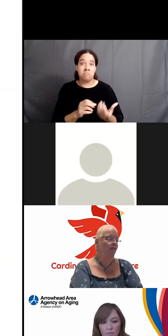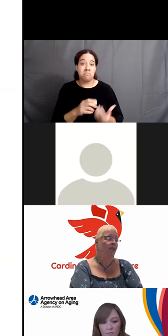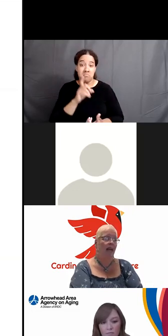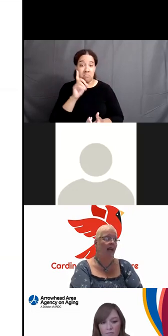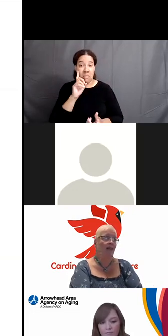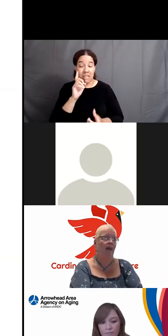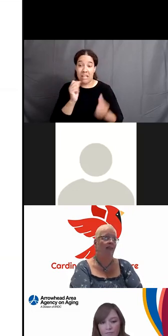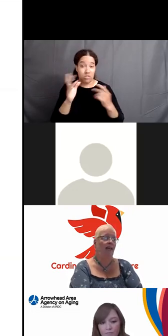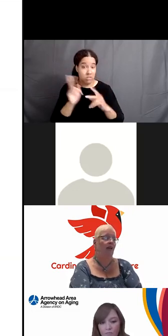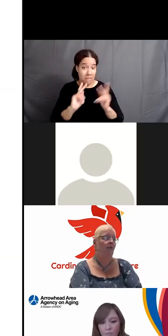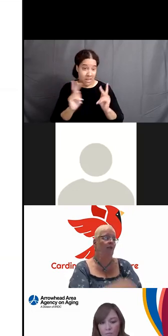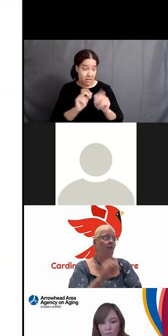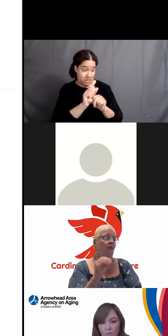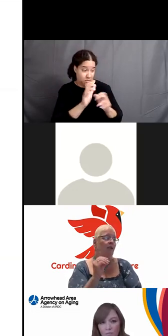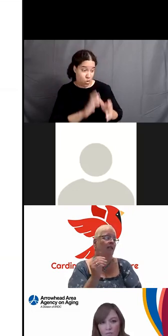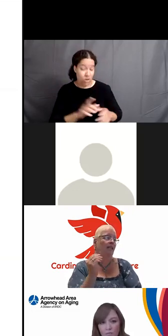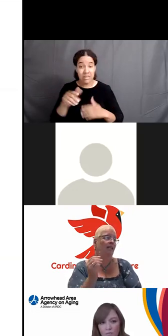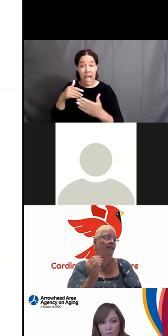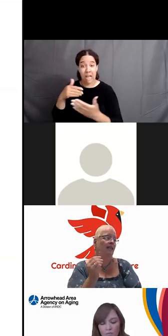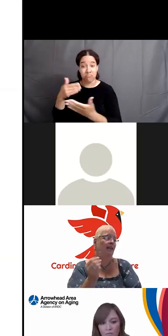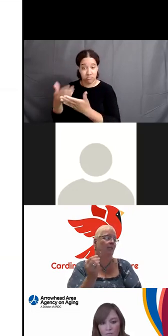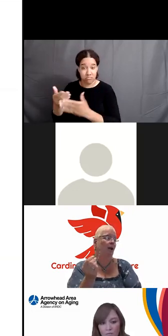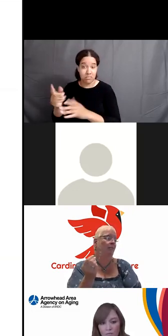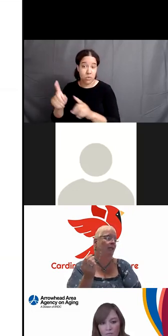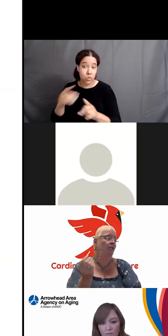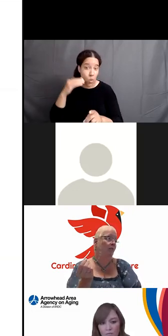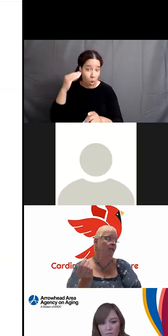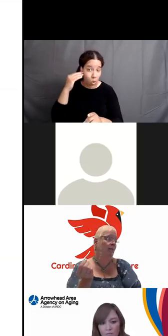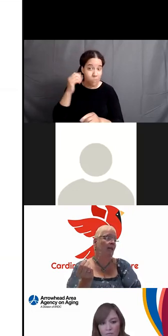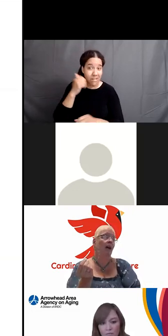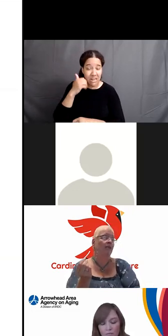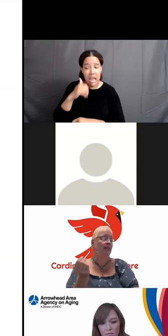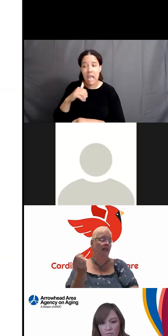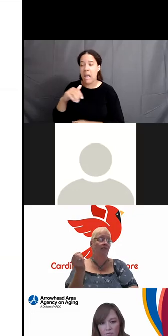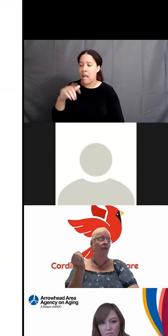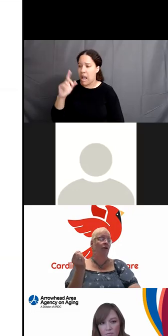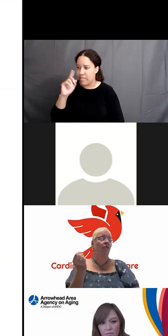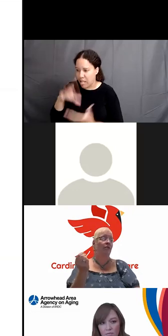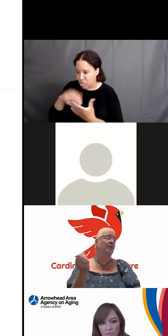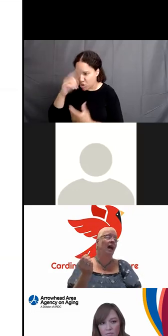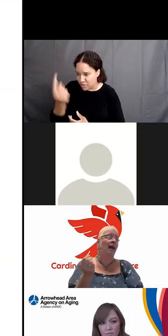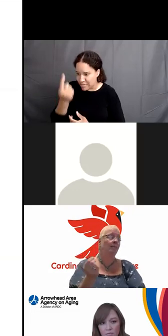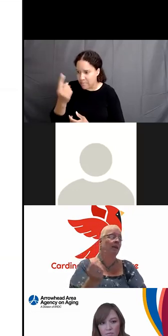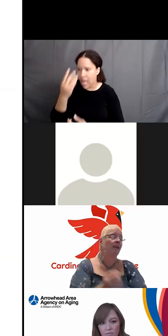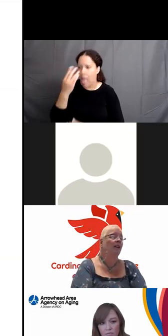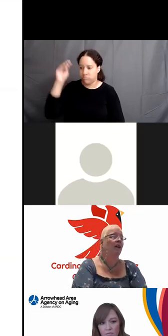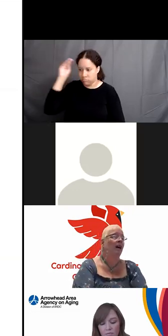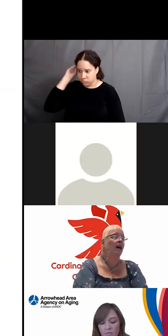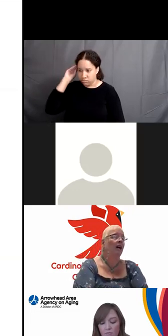homes every day that think of really neat things that they could probably share with somebody else that they've learned over